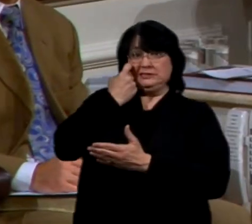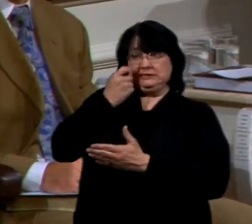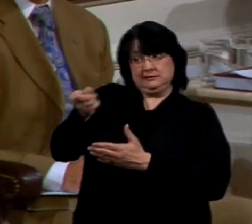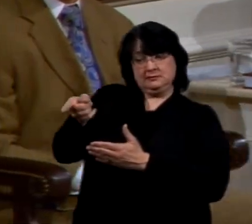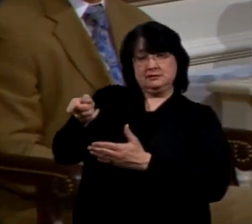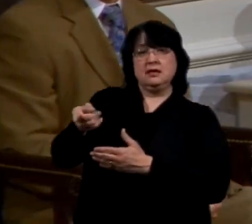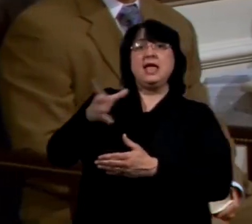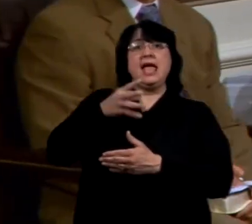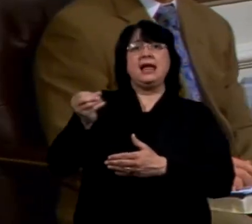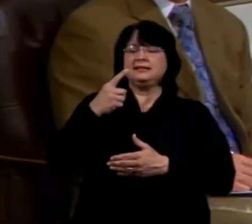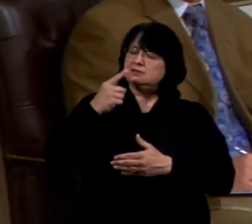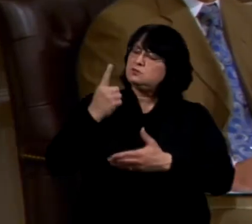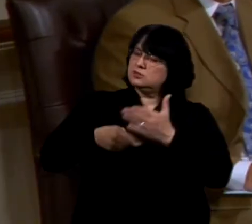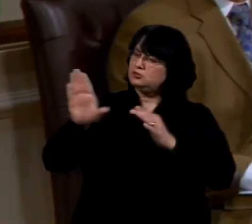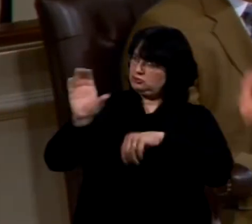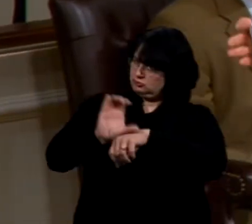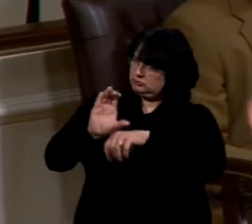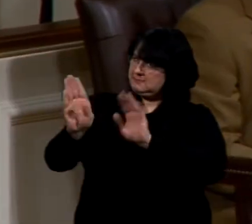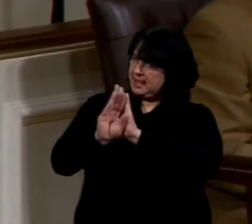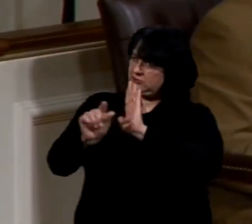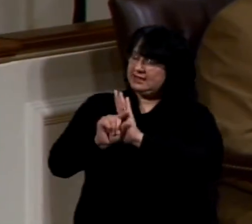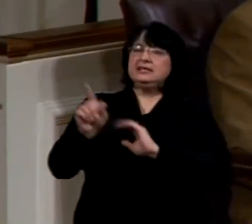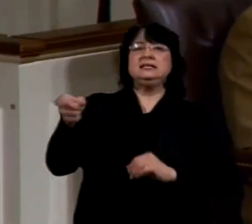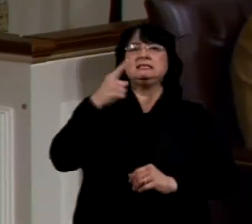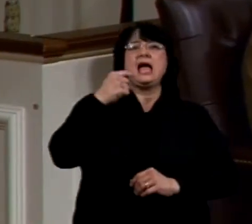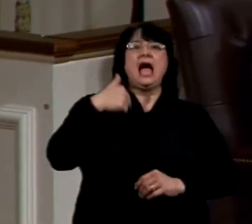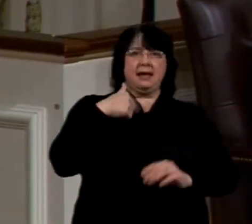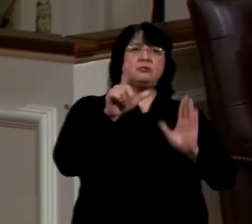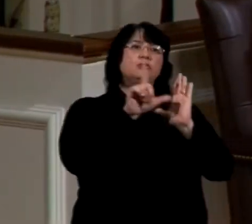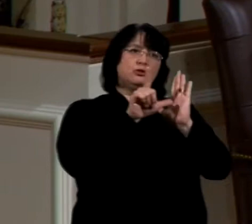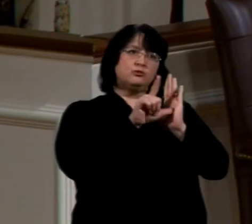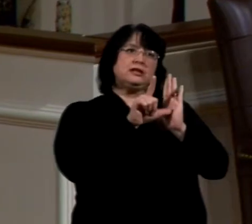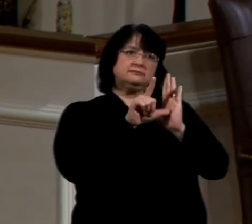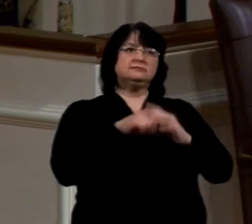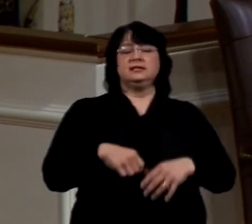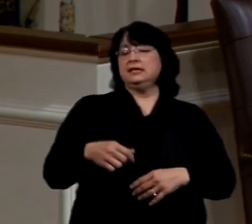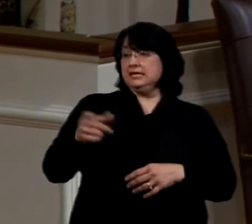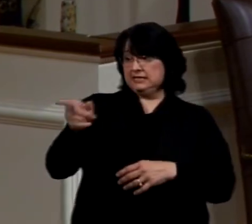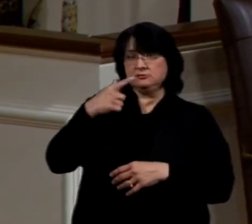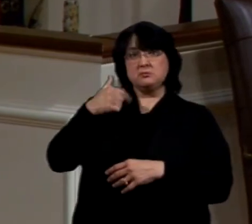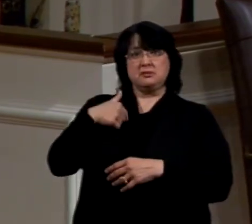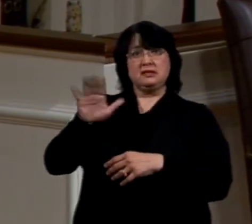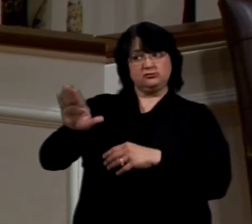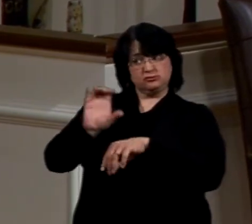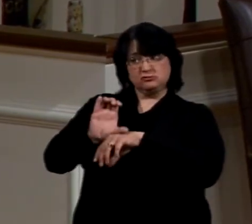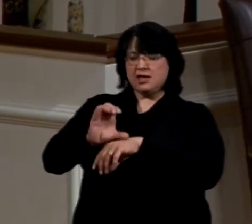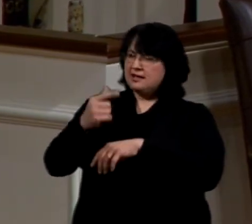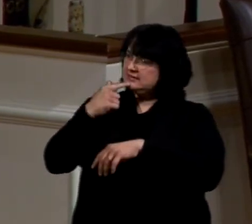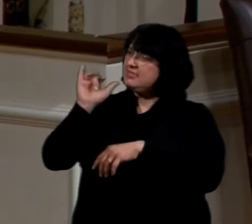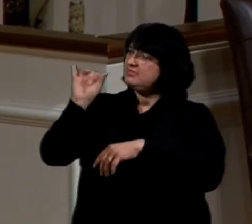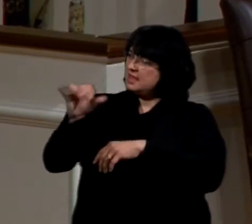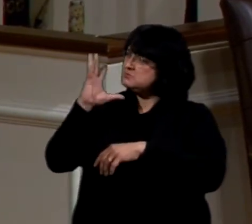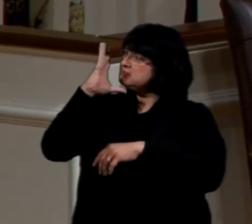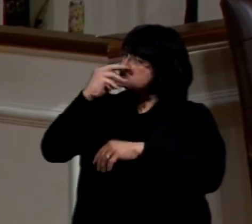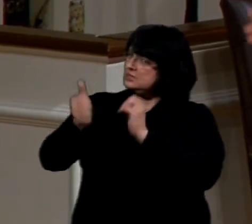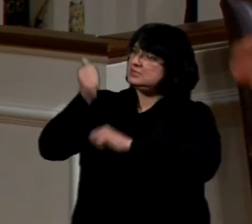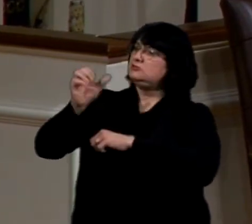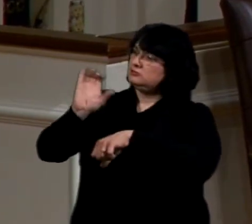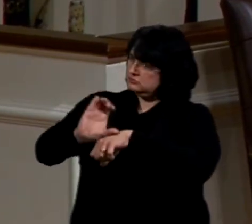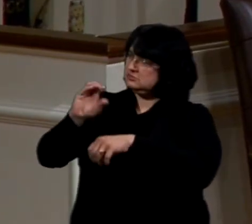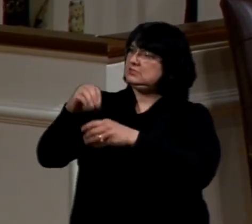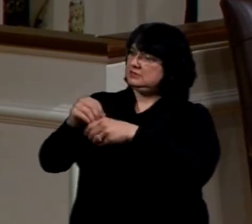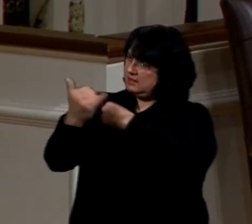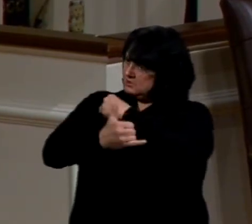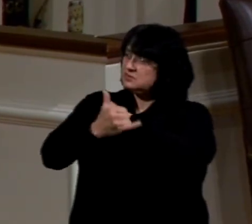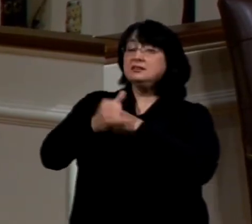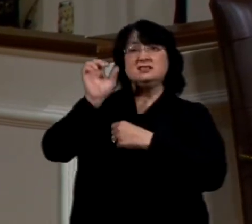and I said, what's your church background? He said, I'm Lutheran. I said, and he told me where he went to church. I said, that's one of the prettiest churches in the country I've laid